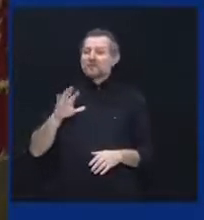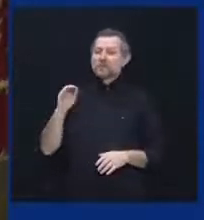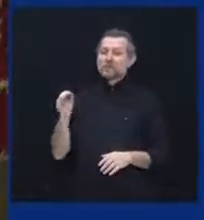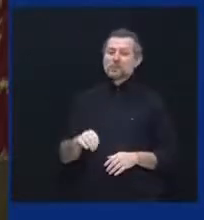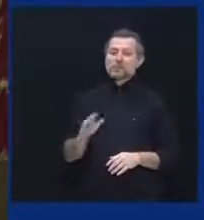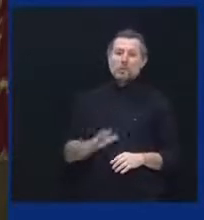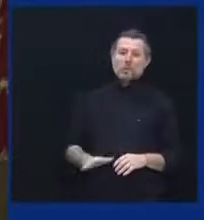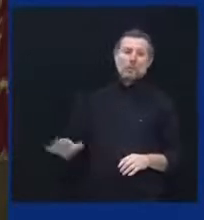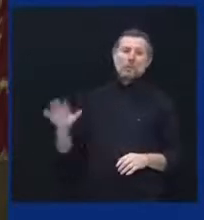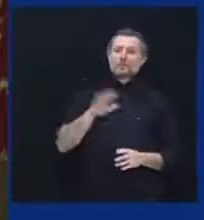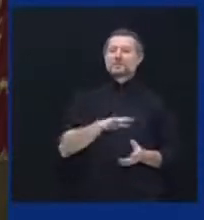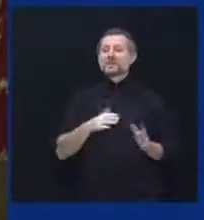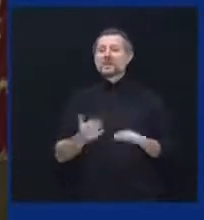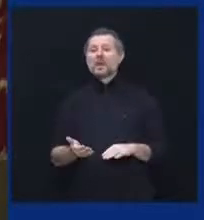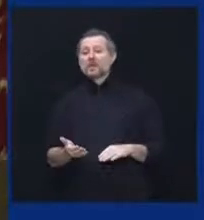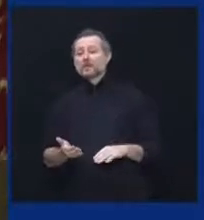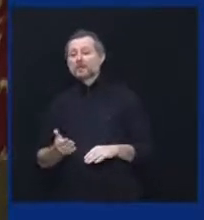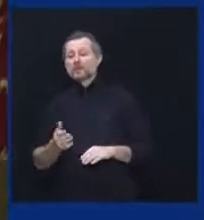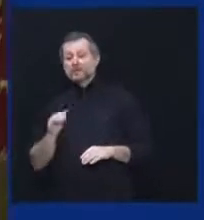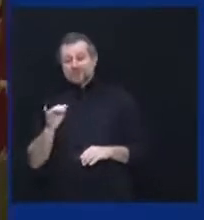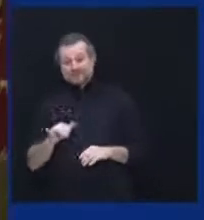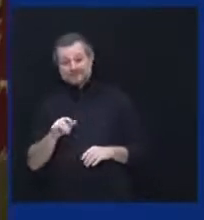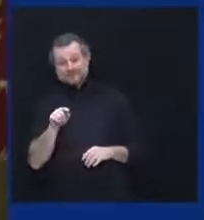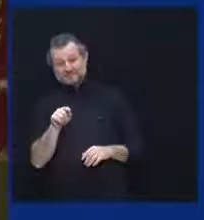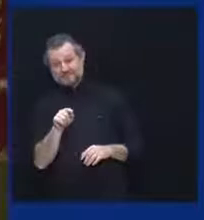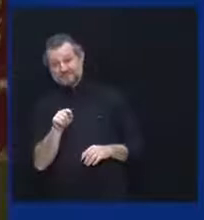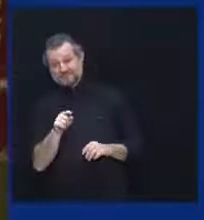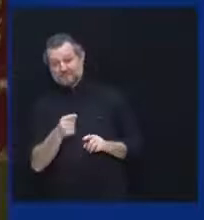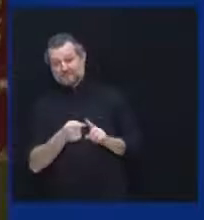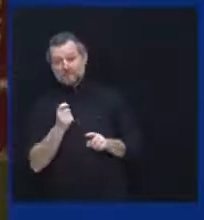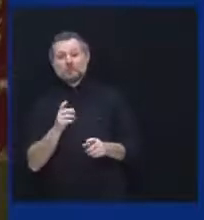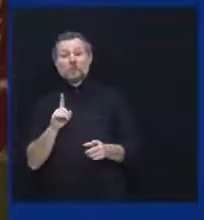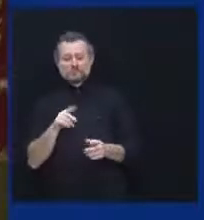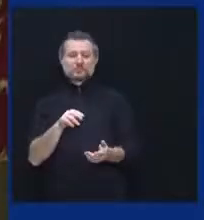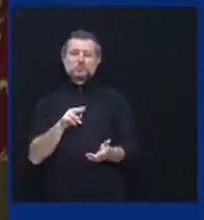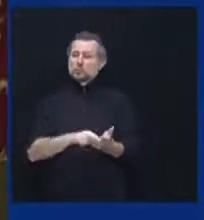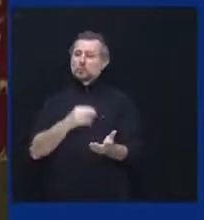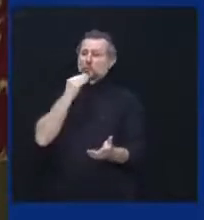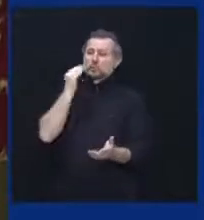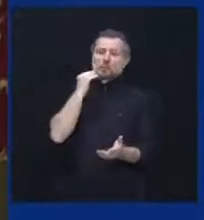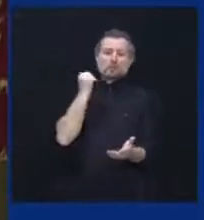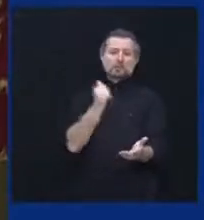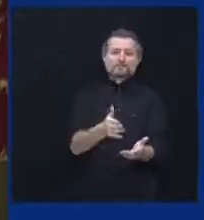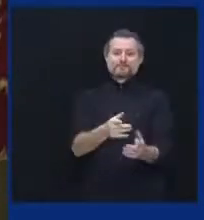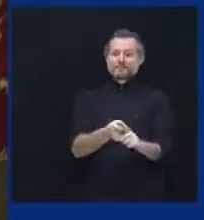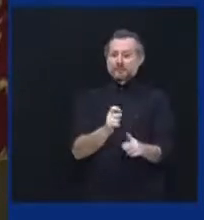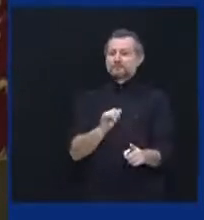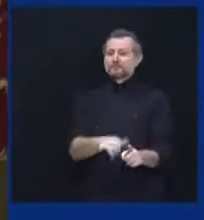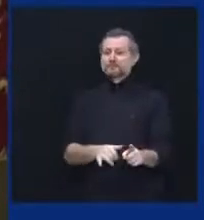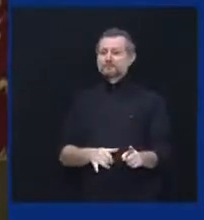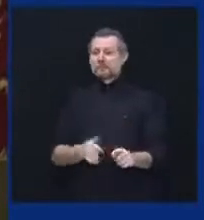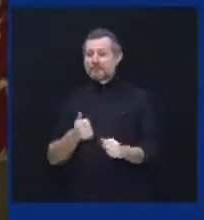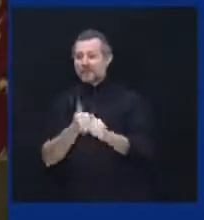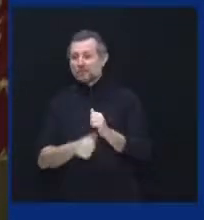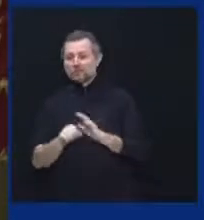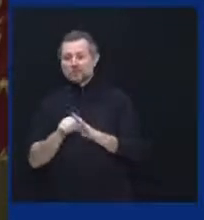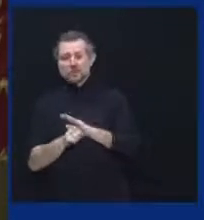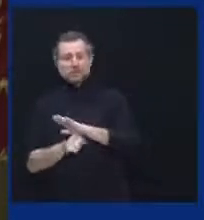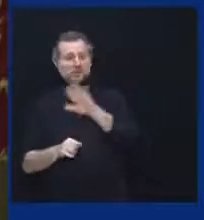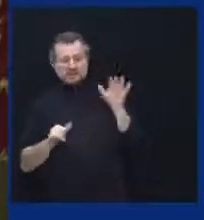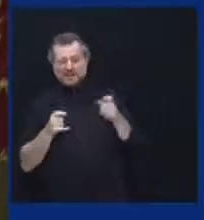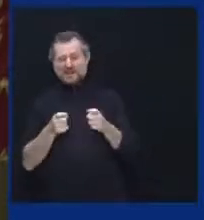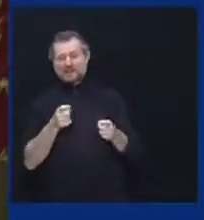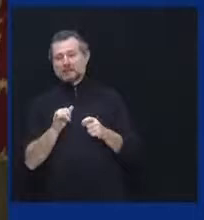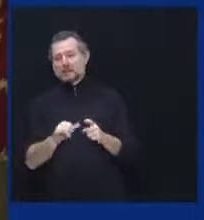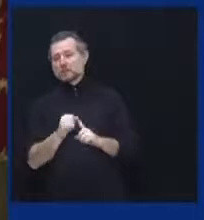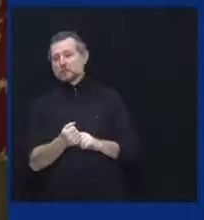this country, of the 430,000 deaths, are nursing home deaths. This is something every state in the country continues to struggle with. It is a tragedy